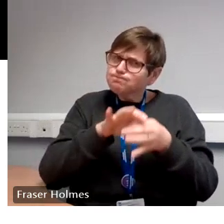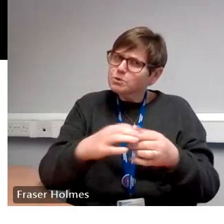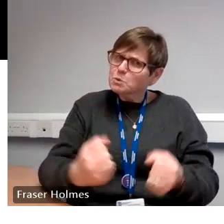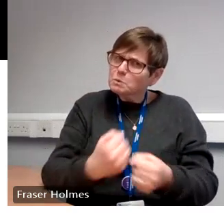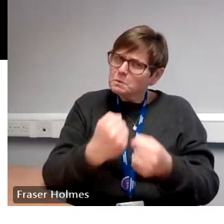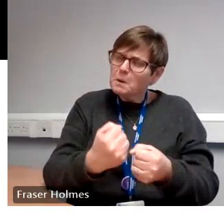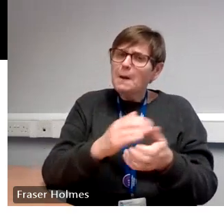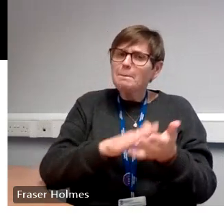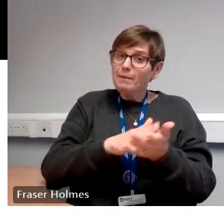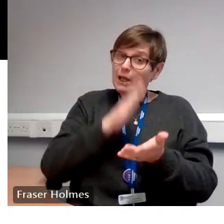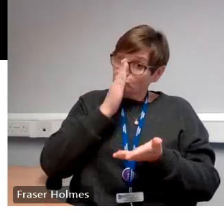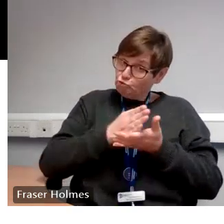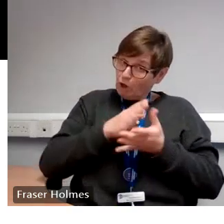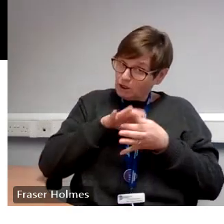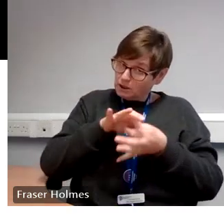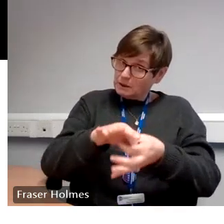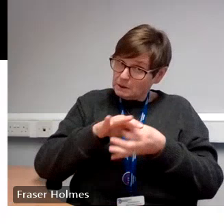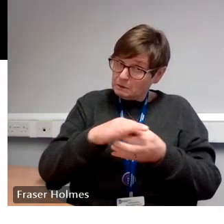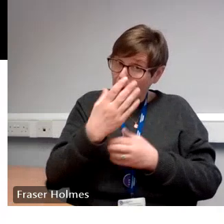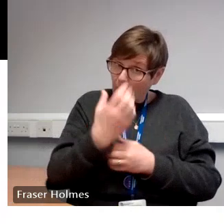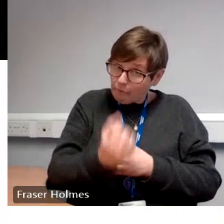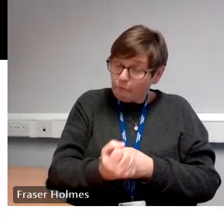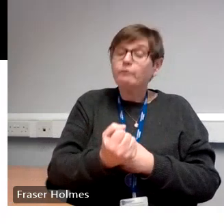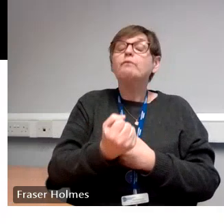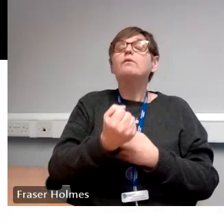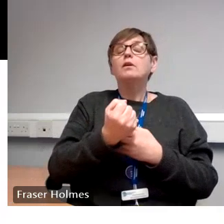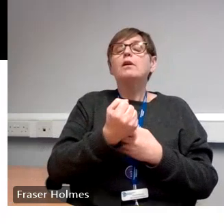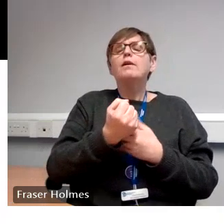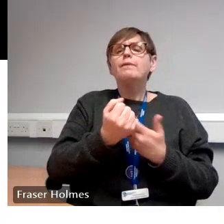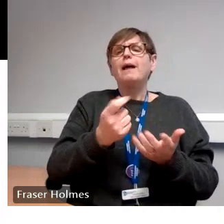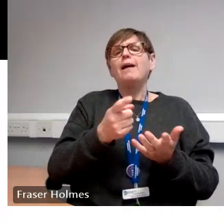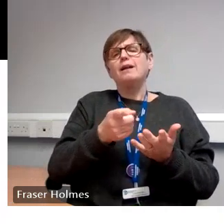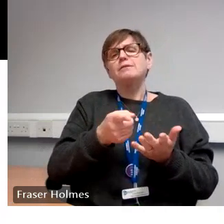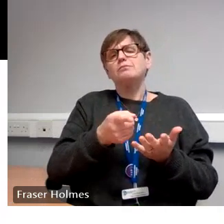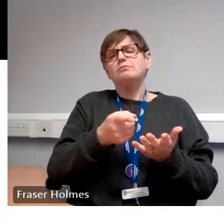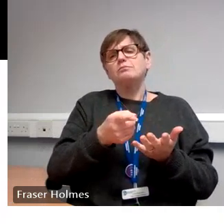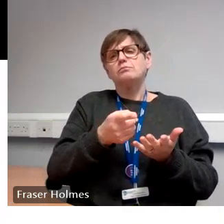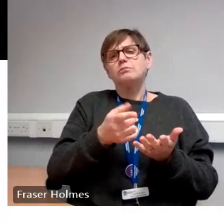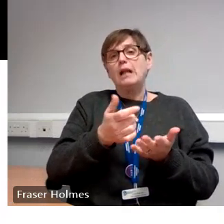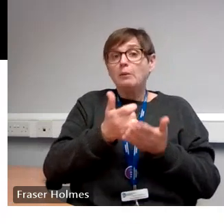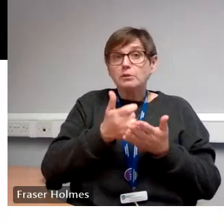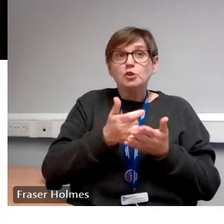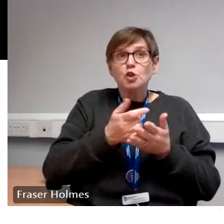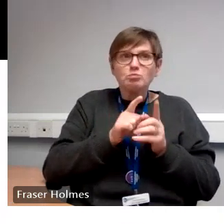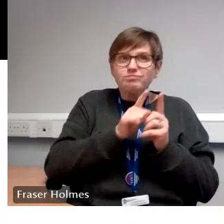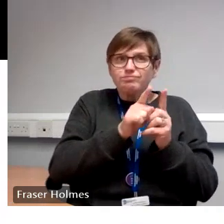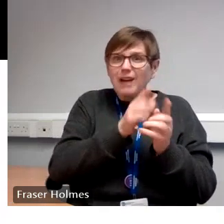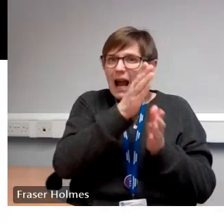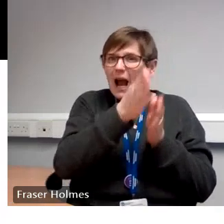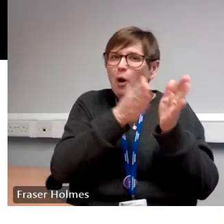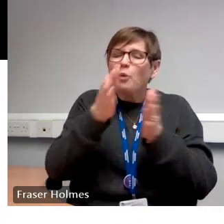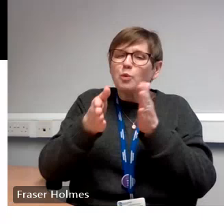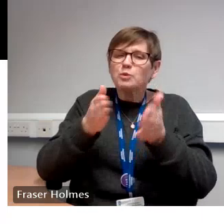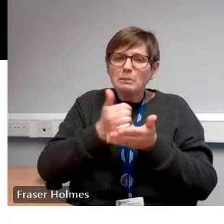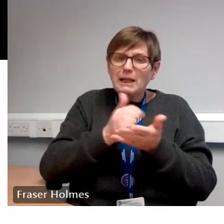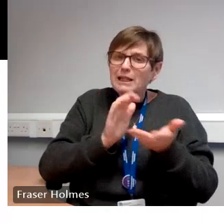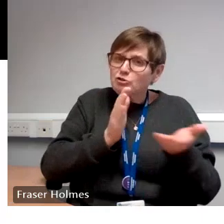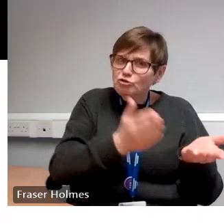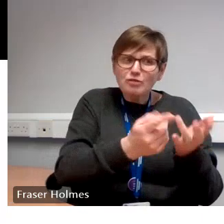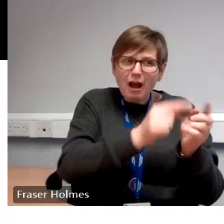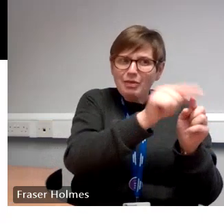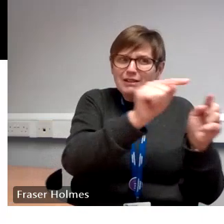they trust the work that we're doing with them, and then it helps with us going out in the community with them and introducing them to